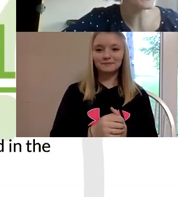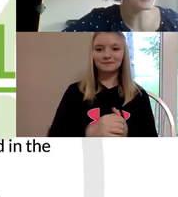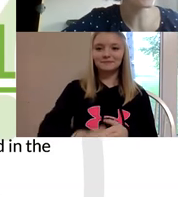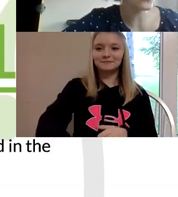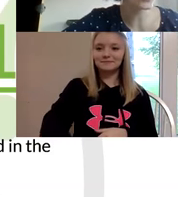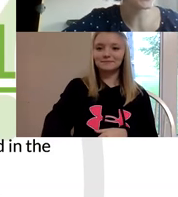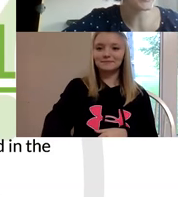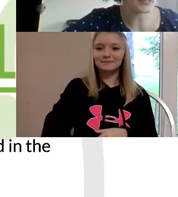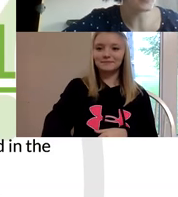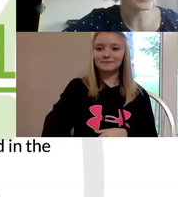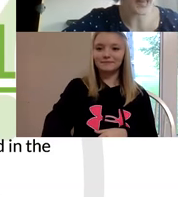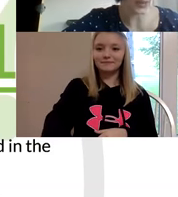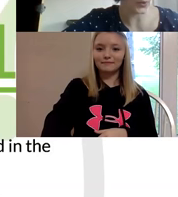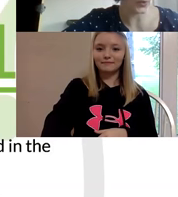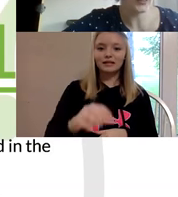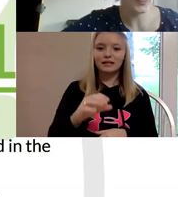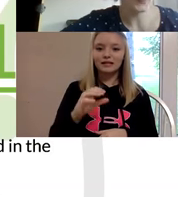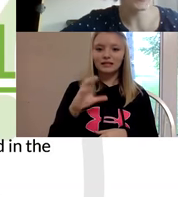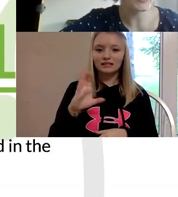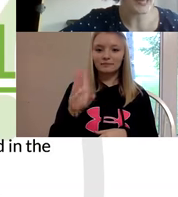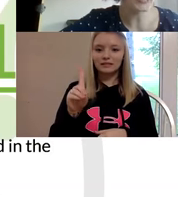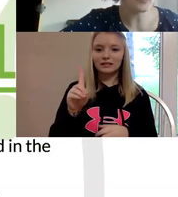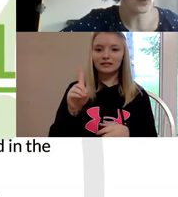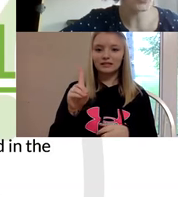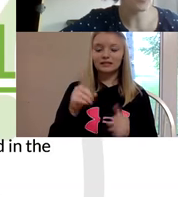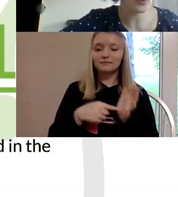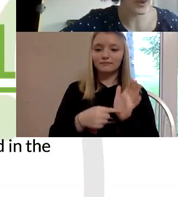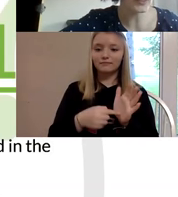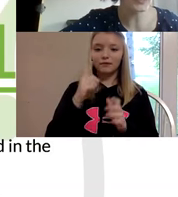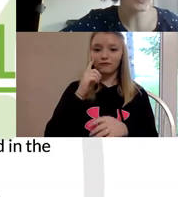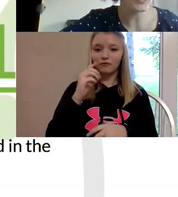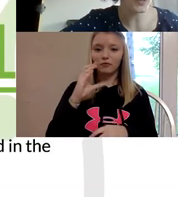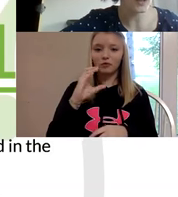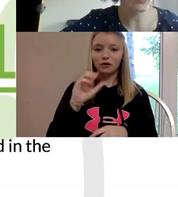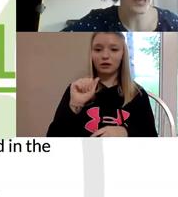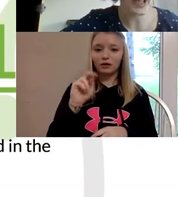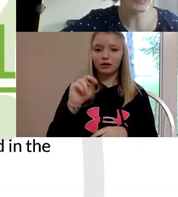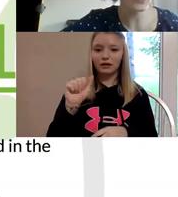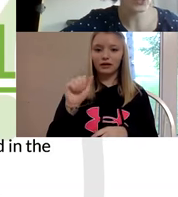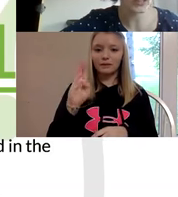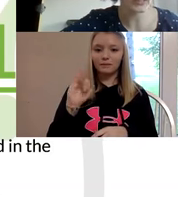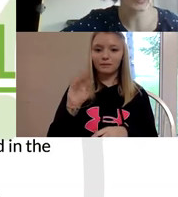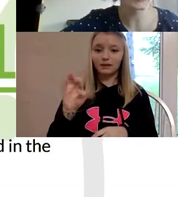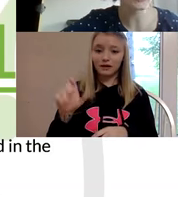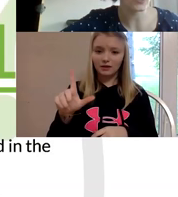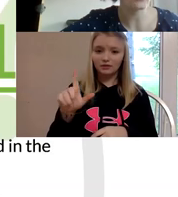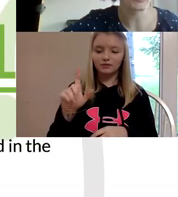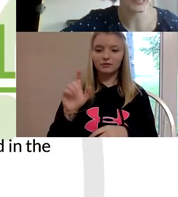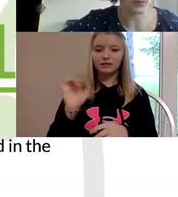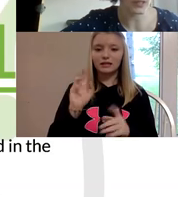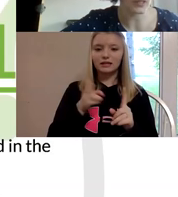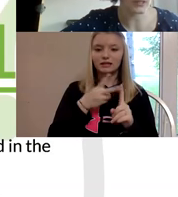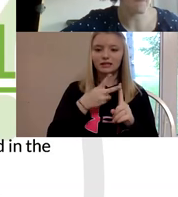CB stands for cannabidiol, the second most prevalent of the active ingredients